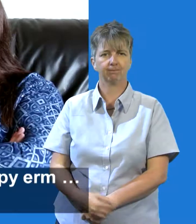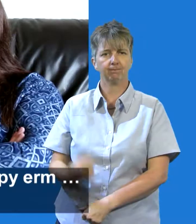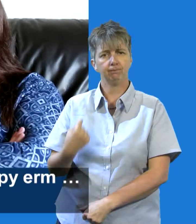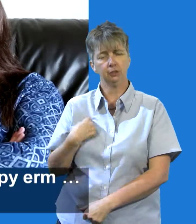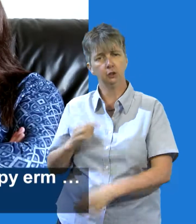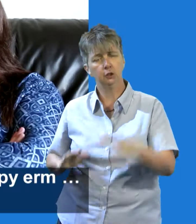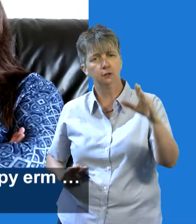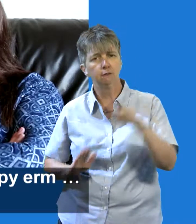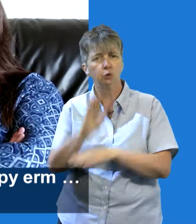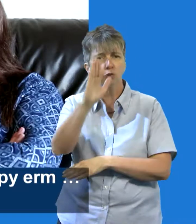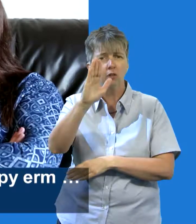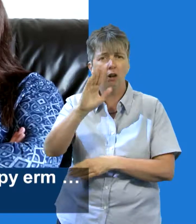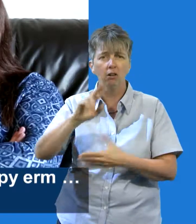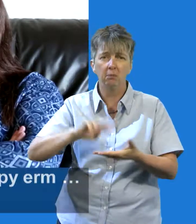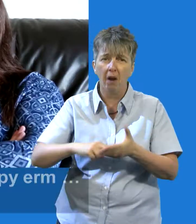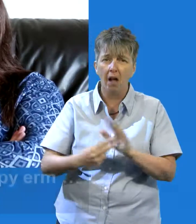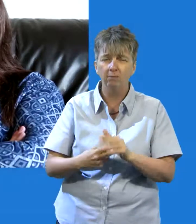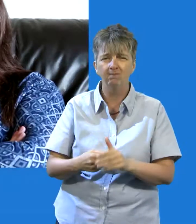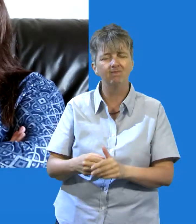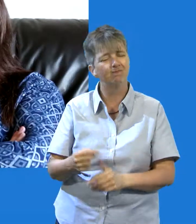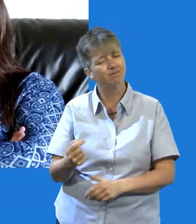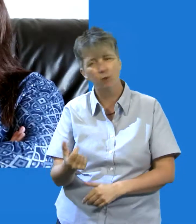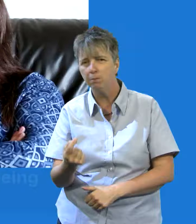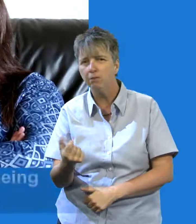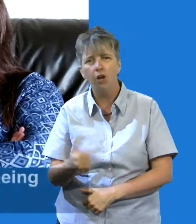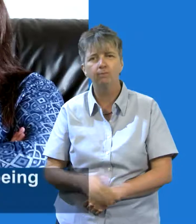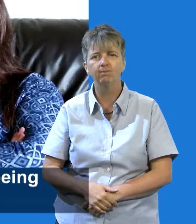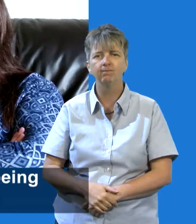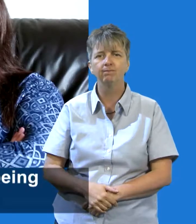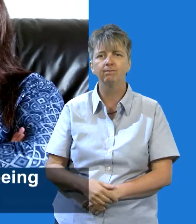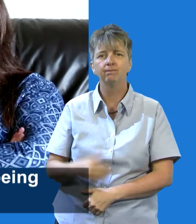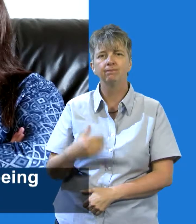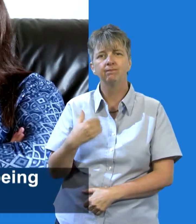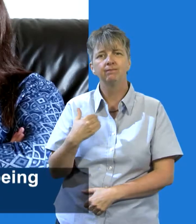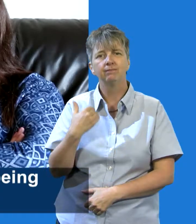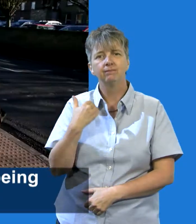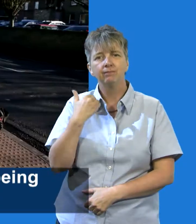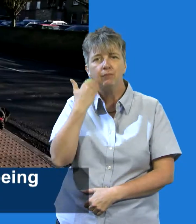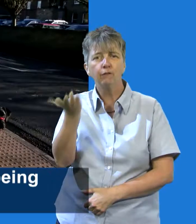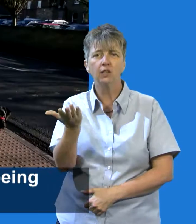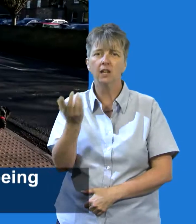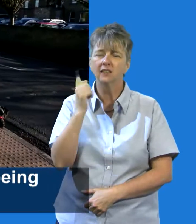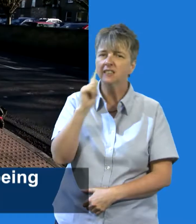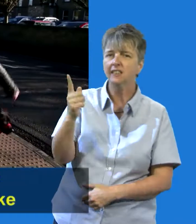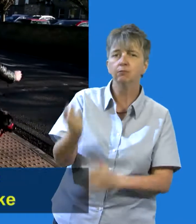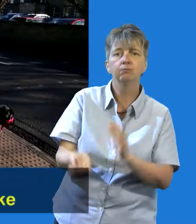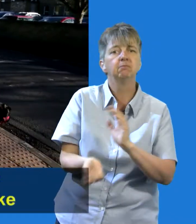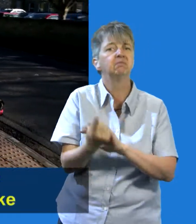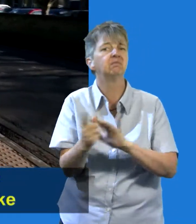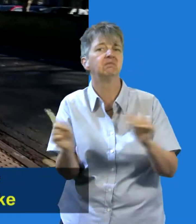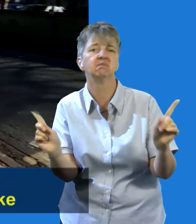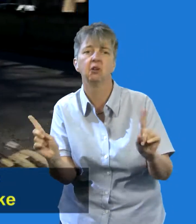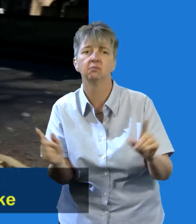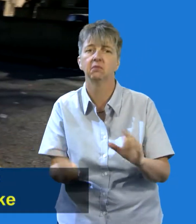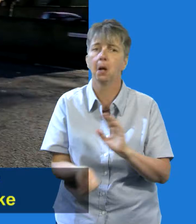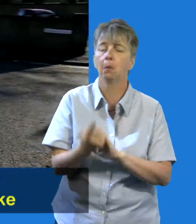it'd be to continue being happy. I'd like to continue being happy together, I guess. I think we're both